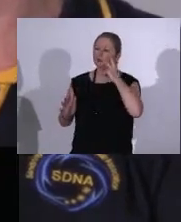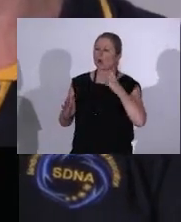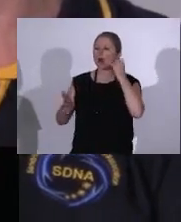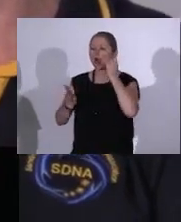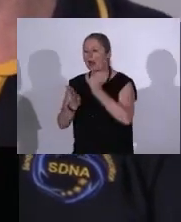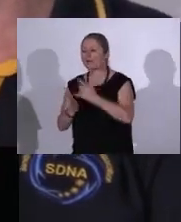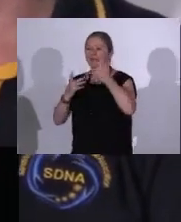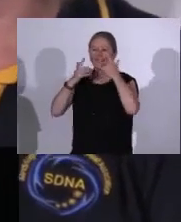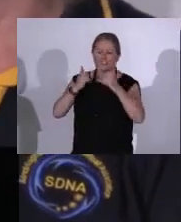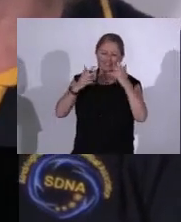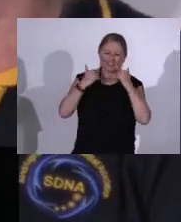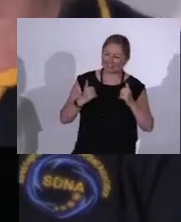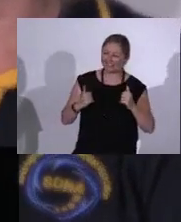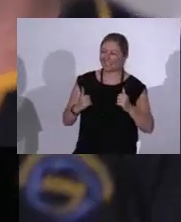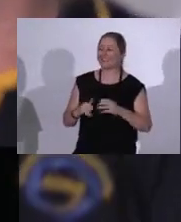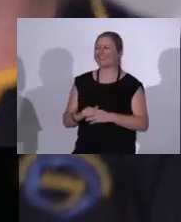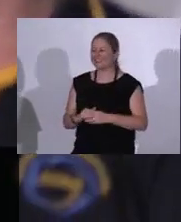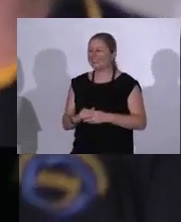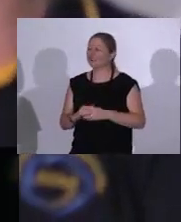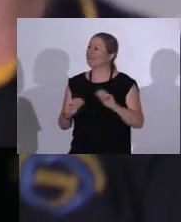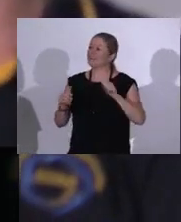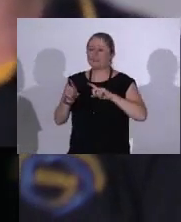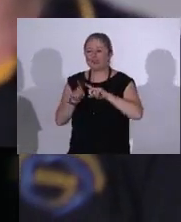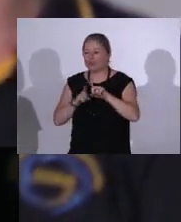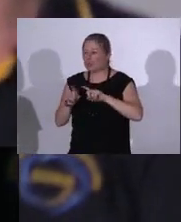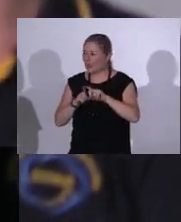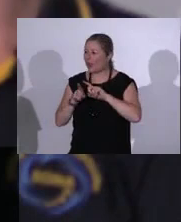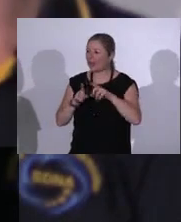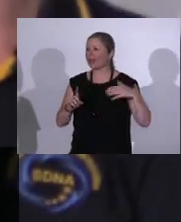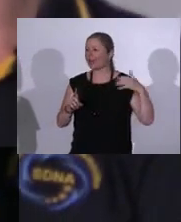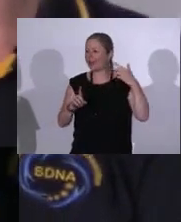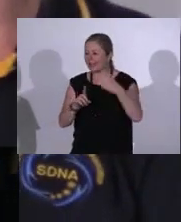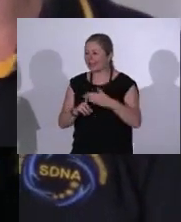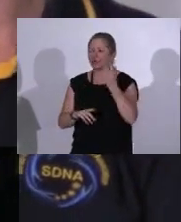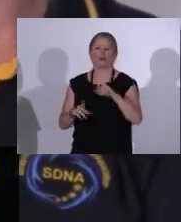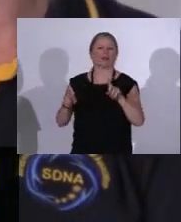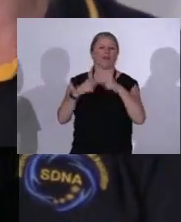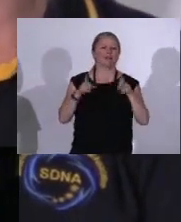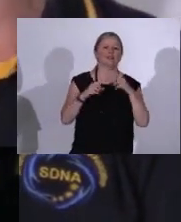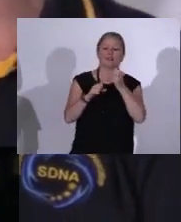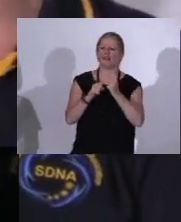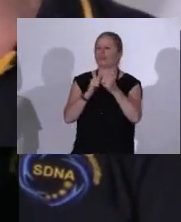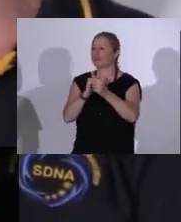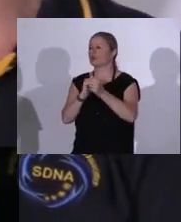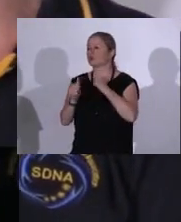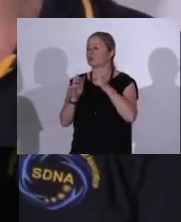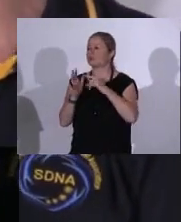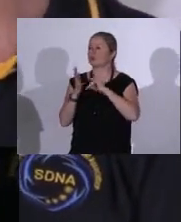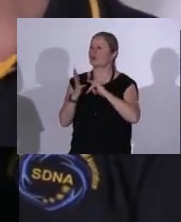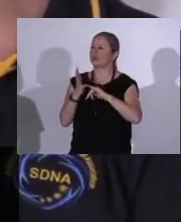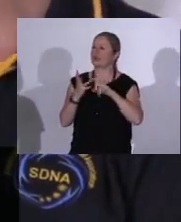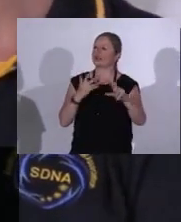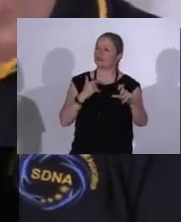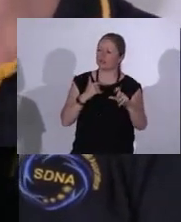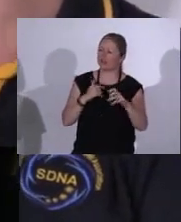and testing and that sort of thing. So we've learned along the way. So what we have is different sporting associations that have come down and